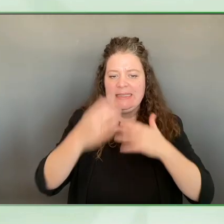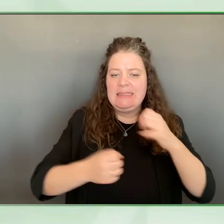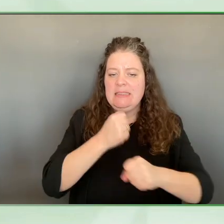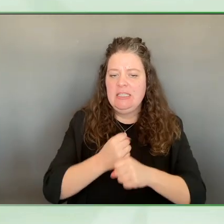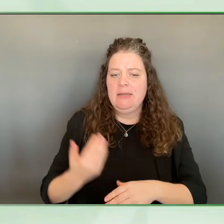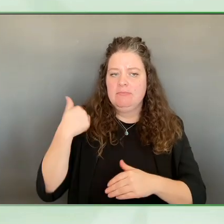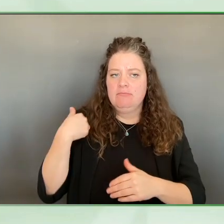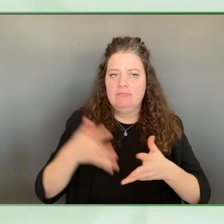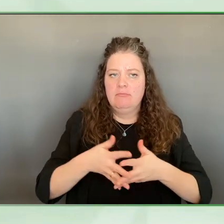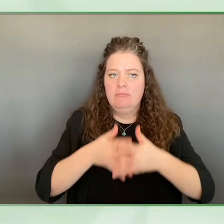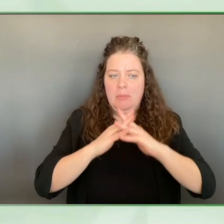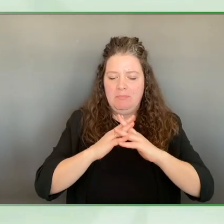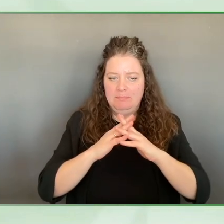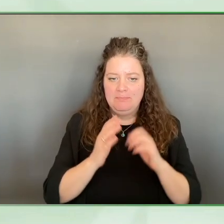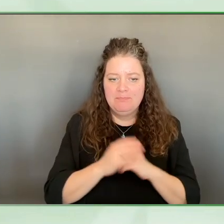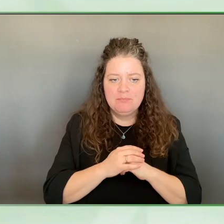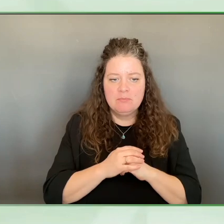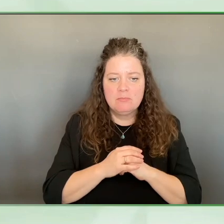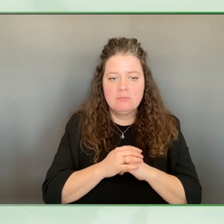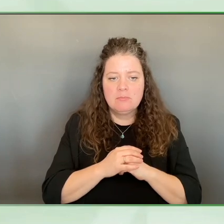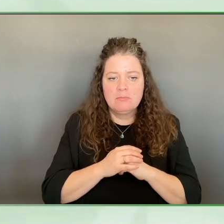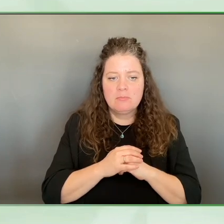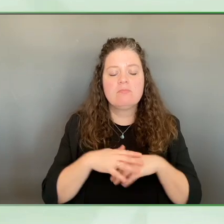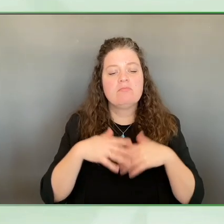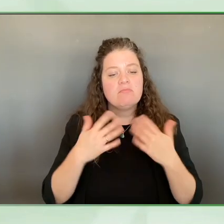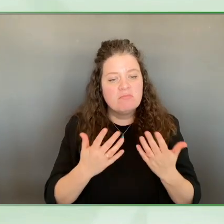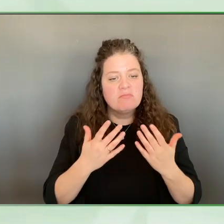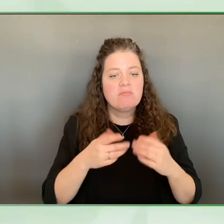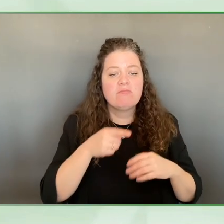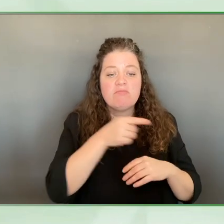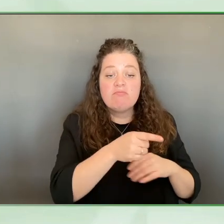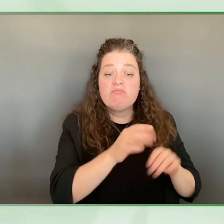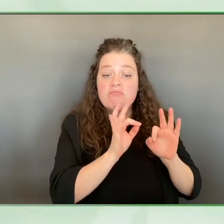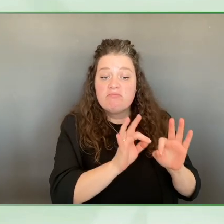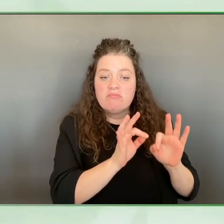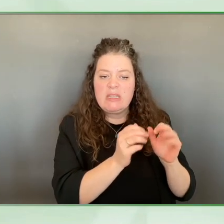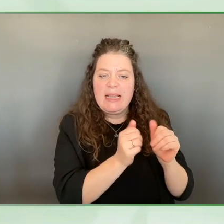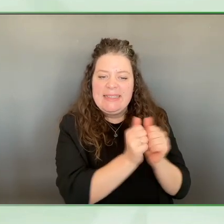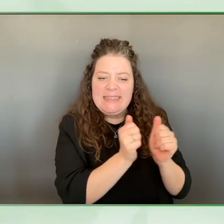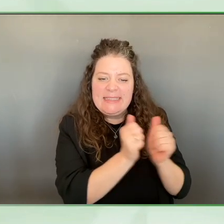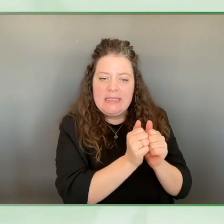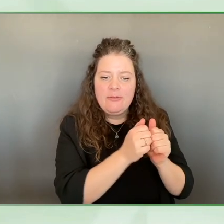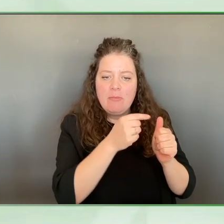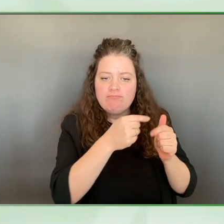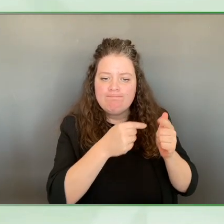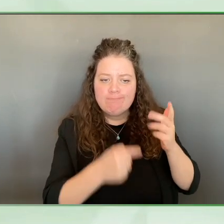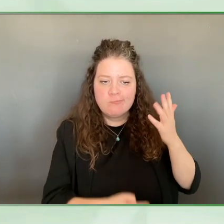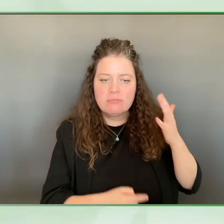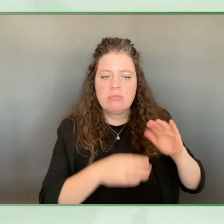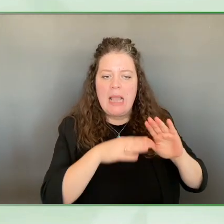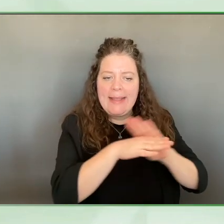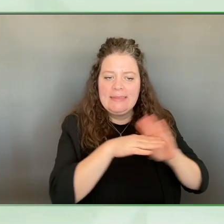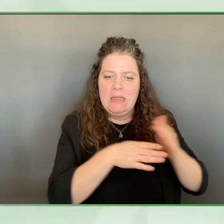gap that exists in accessing appropriate assistive devices in Tanzania, Africa, and globally. We all know the numbers.